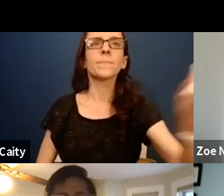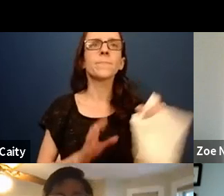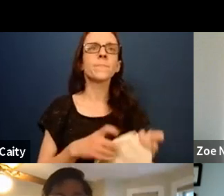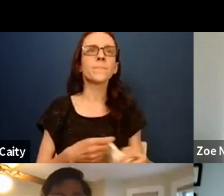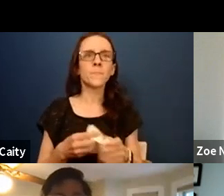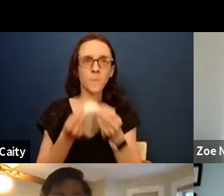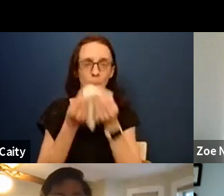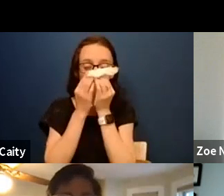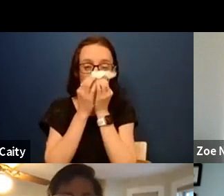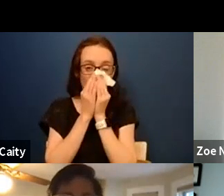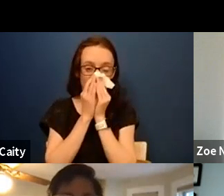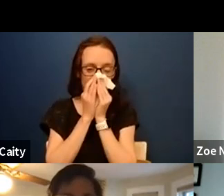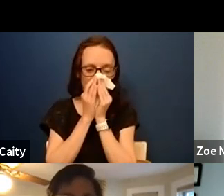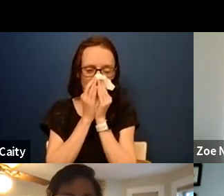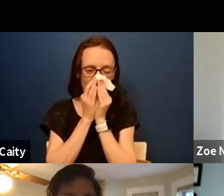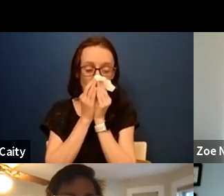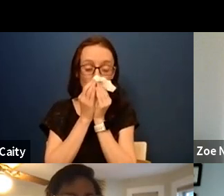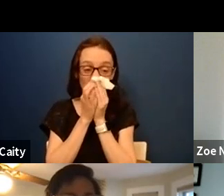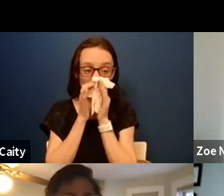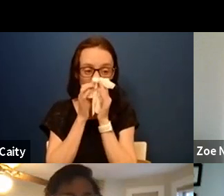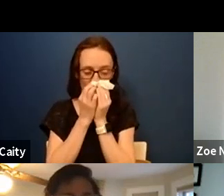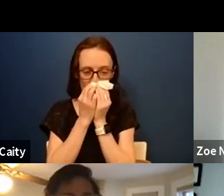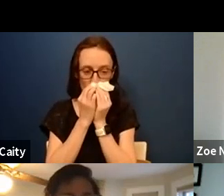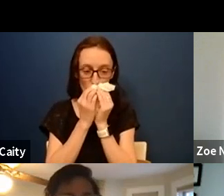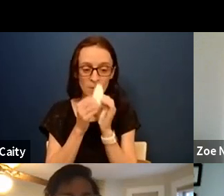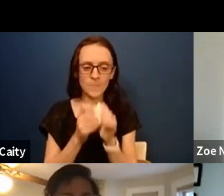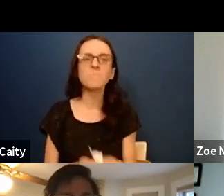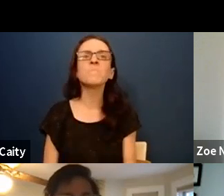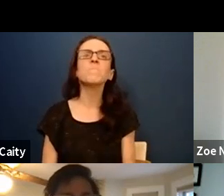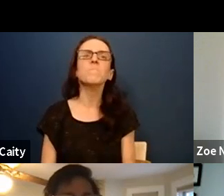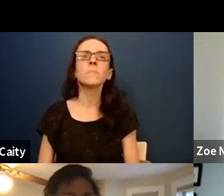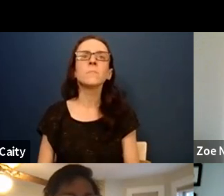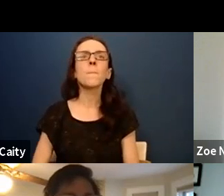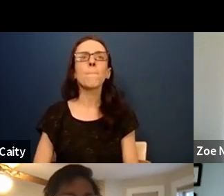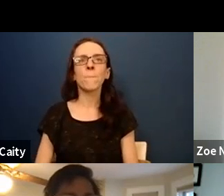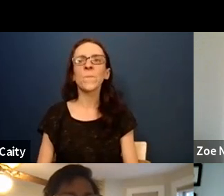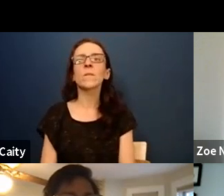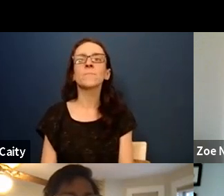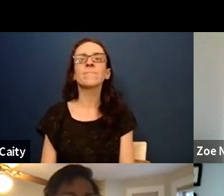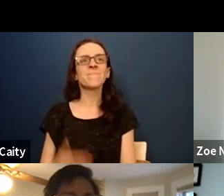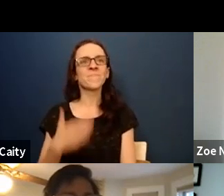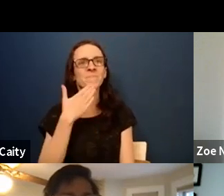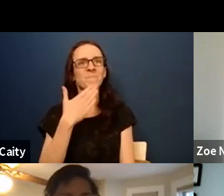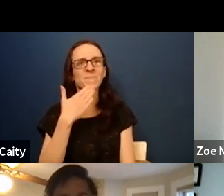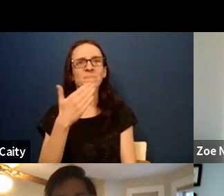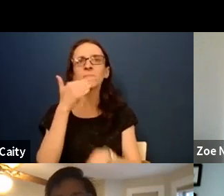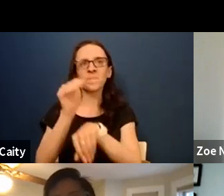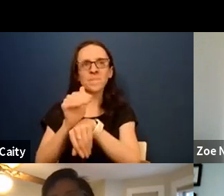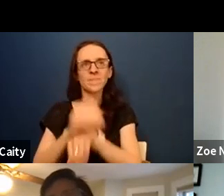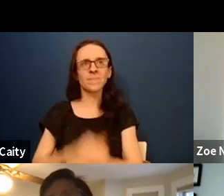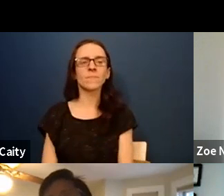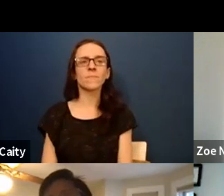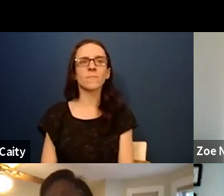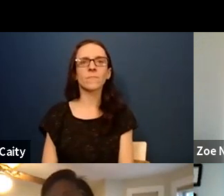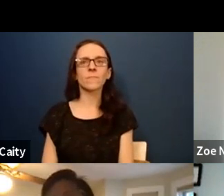y seleccionen el idioma español para poder escuchar la reunión en español. Muchas gracias. Buenas noches.